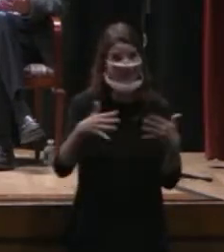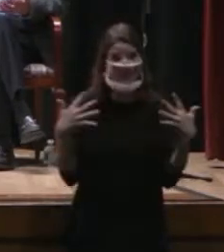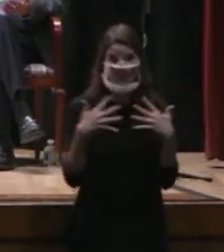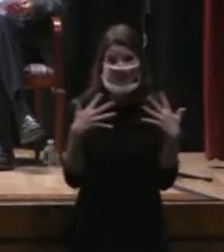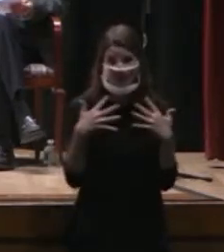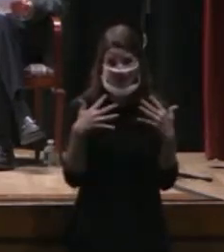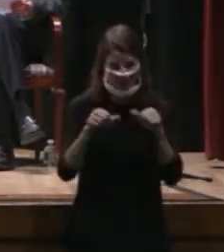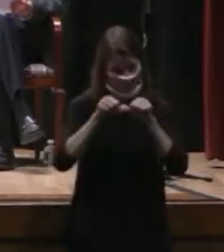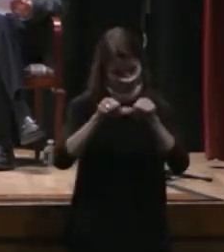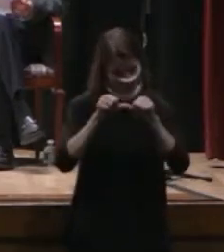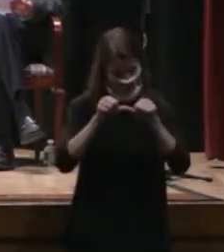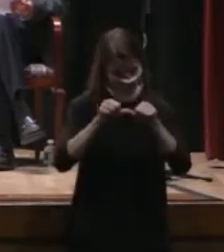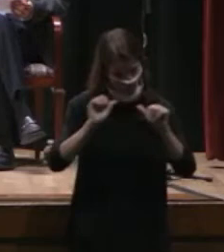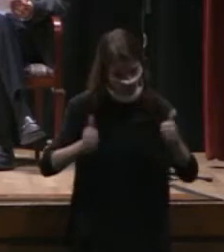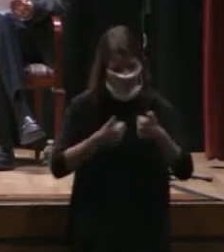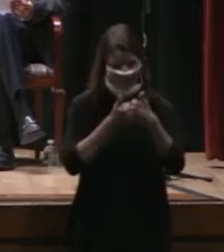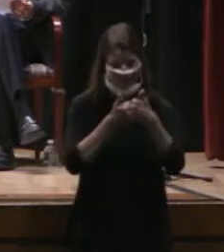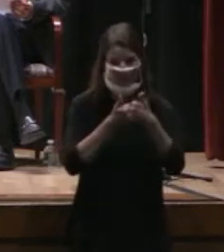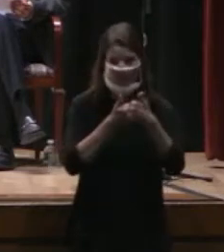move forward in spite of them,